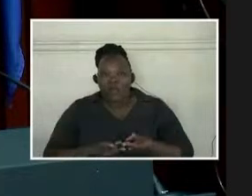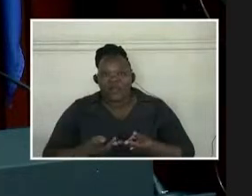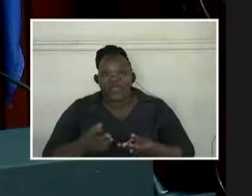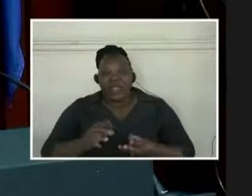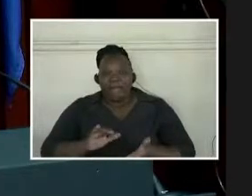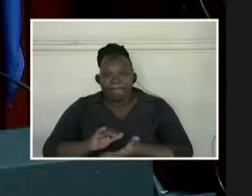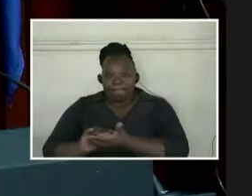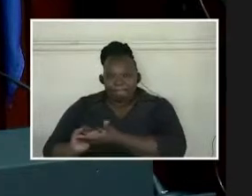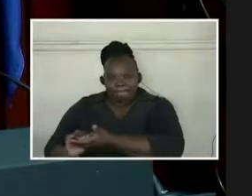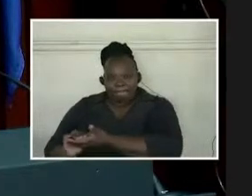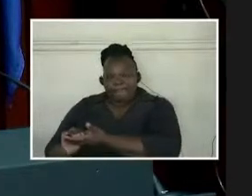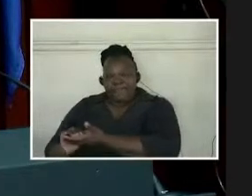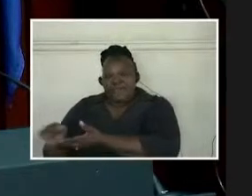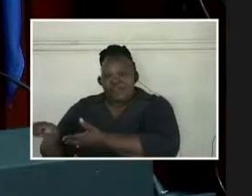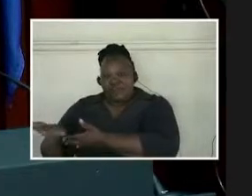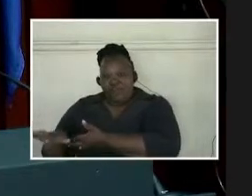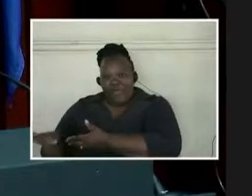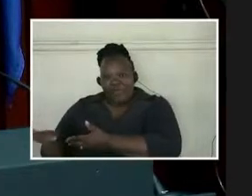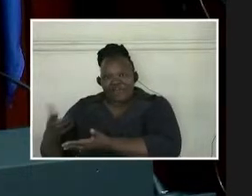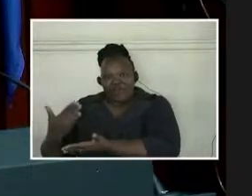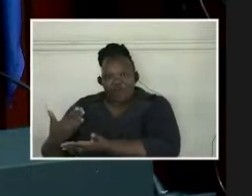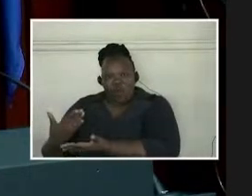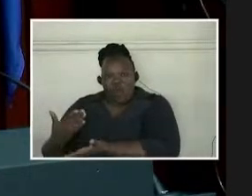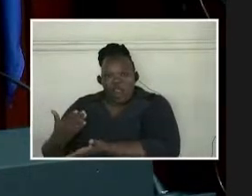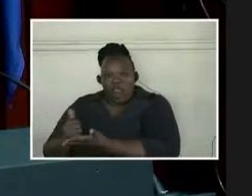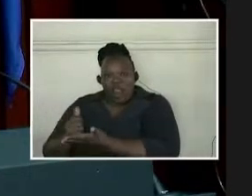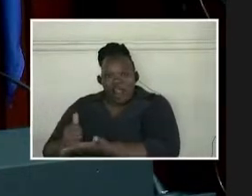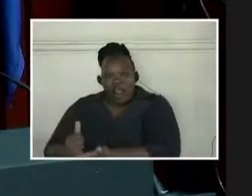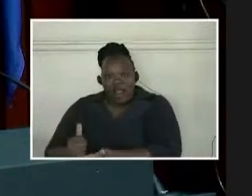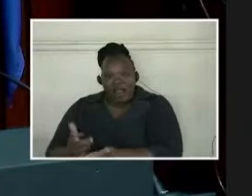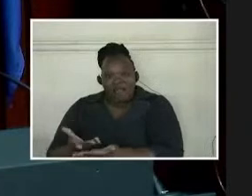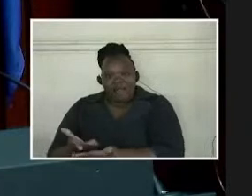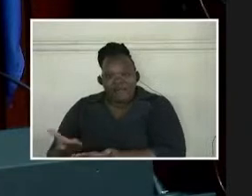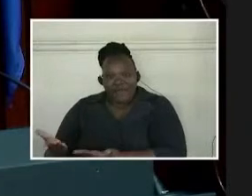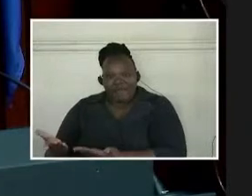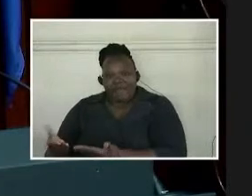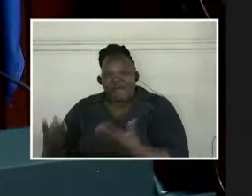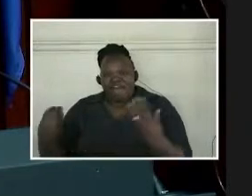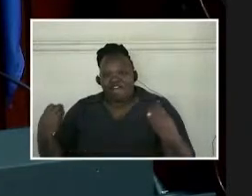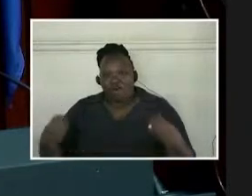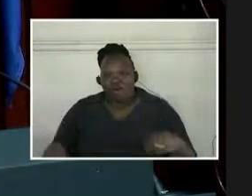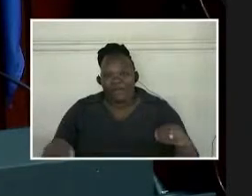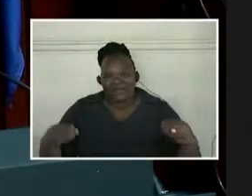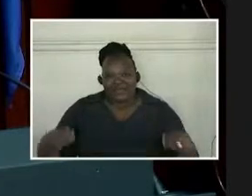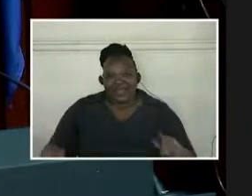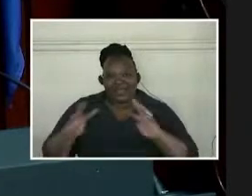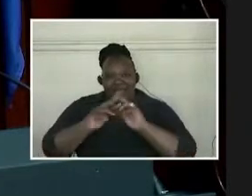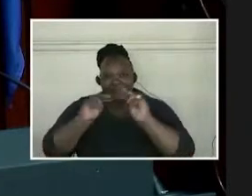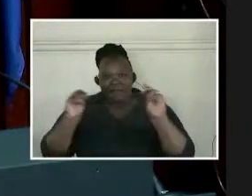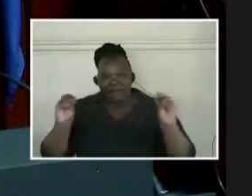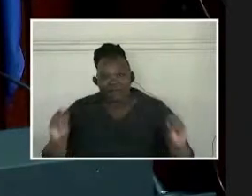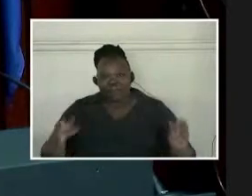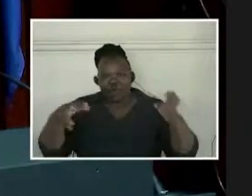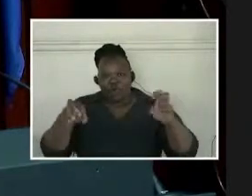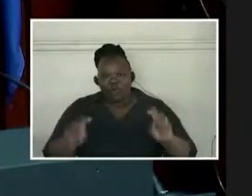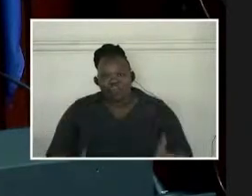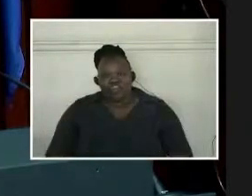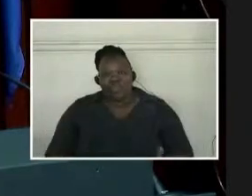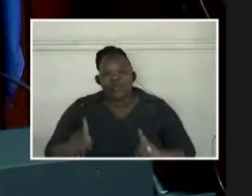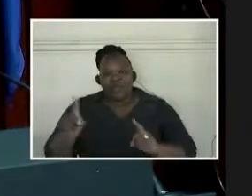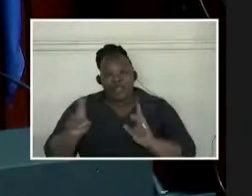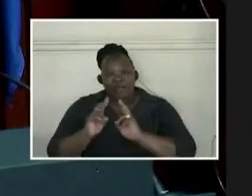for the crafters enabling them to commercial and marketing opportunities this